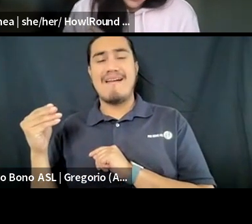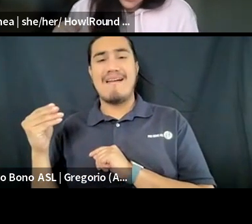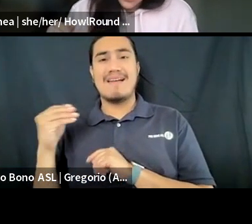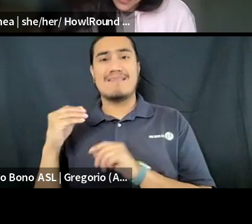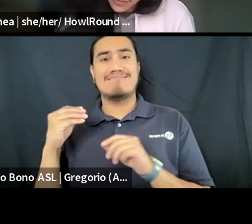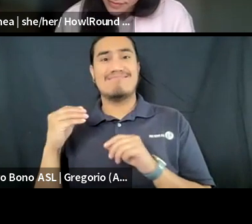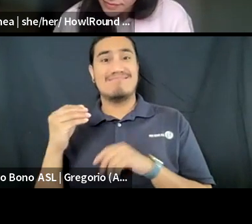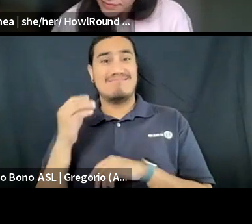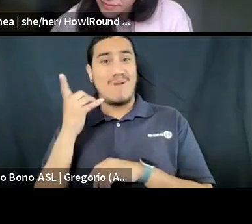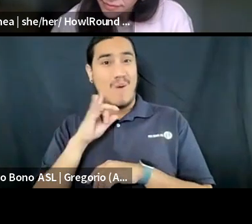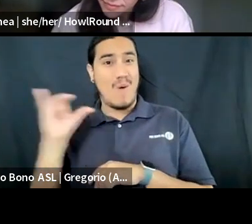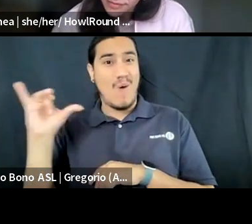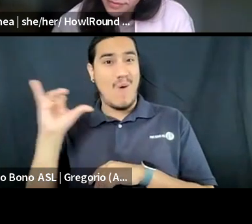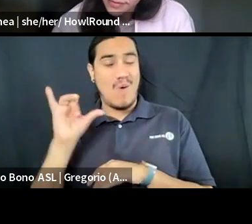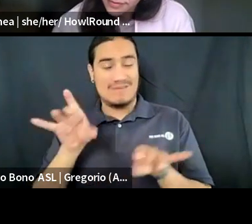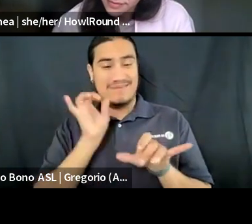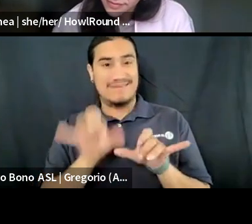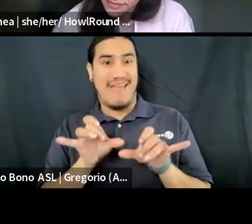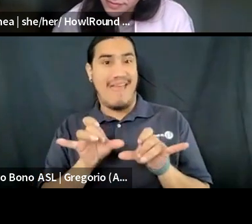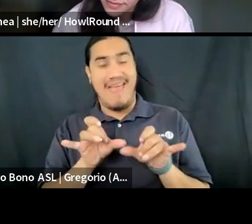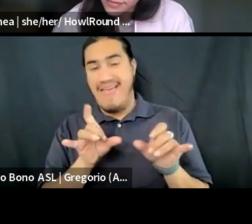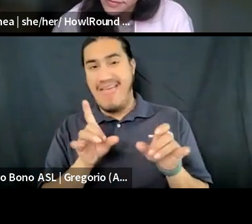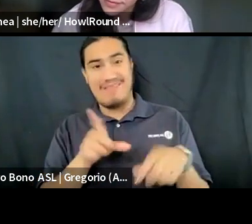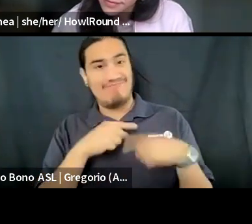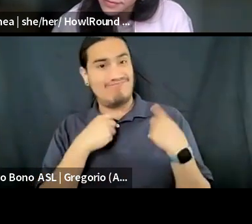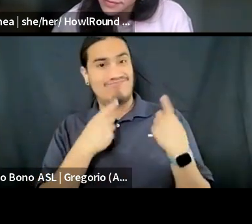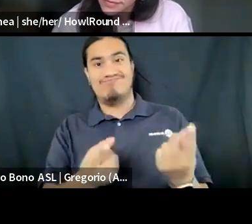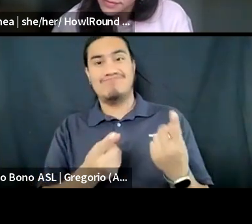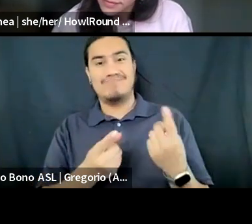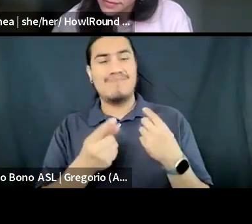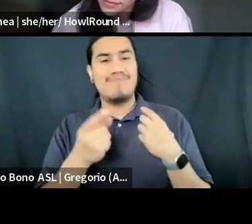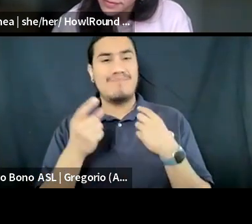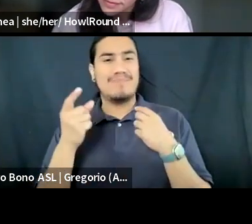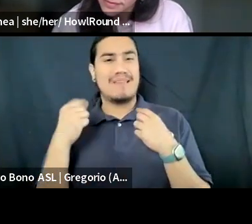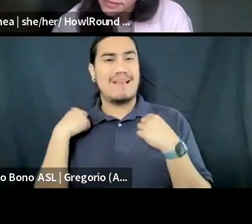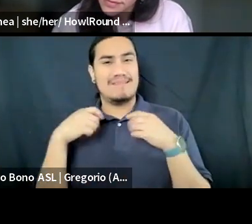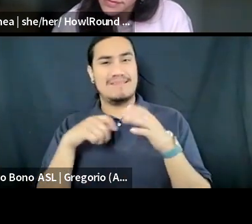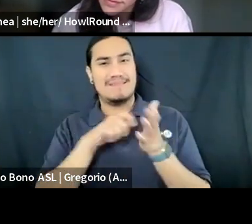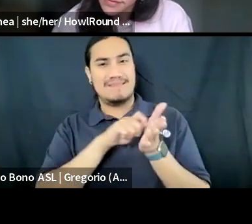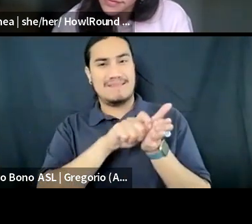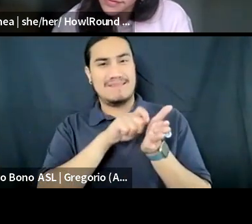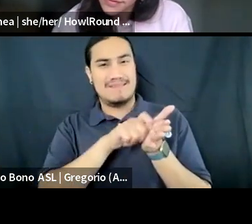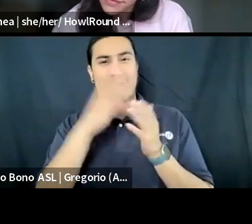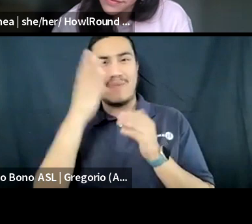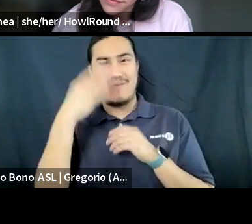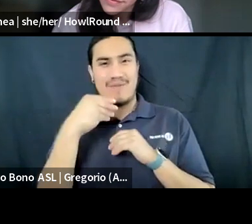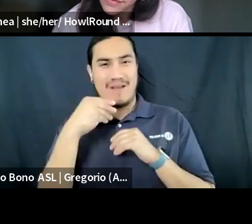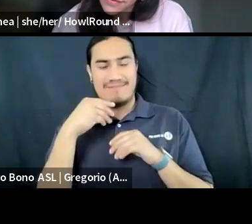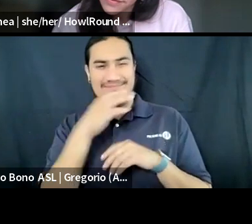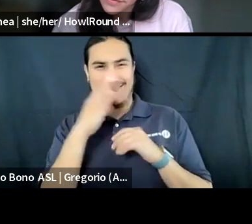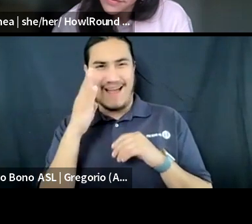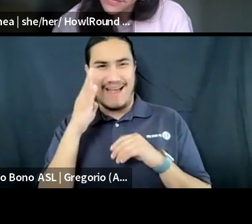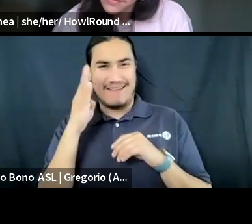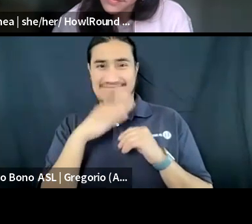all these years. There is an inscription on the front, which I have never been able to make out.